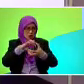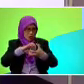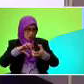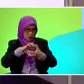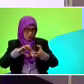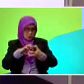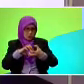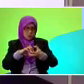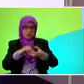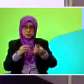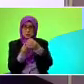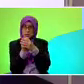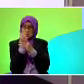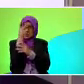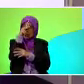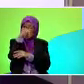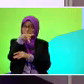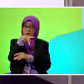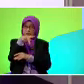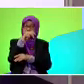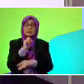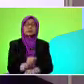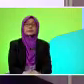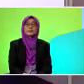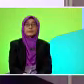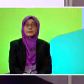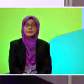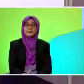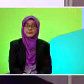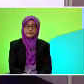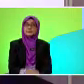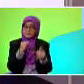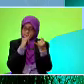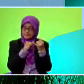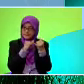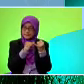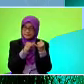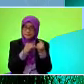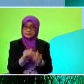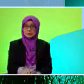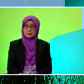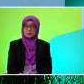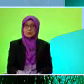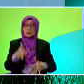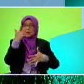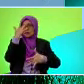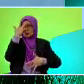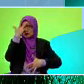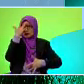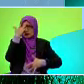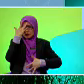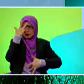photosynthesis in plants. Okay, and the last one is about infectious